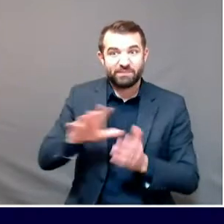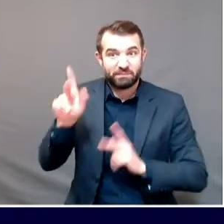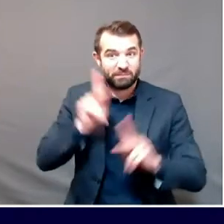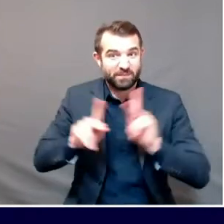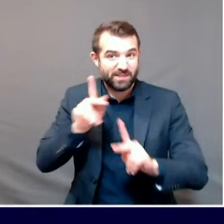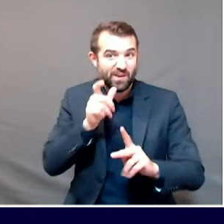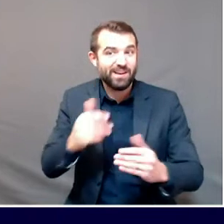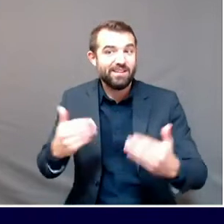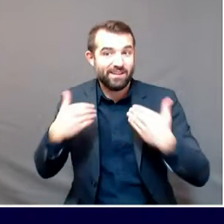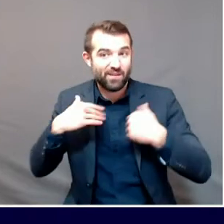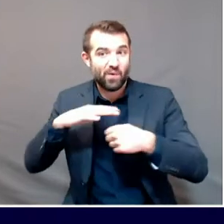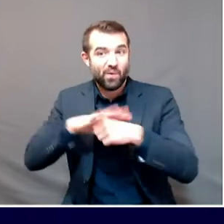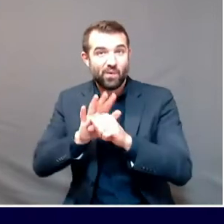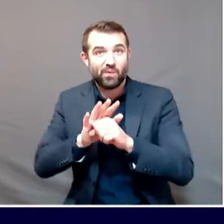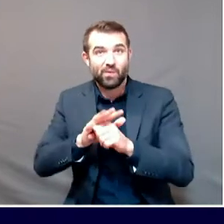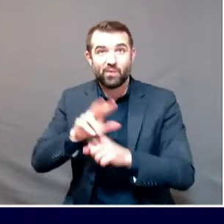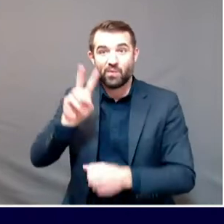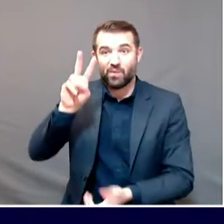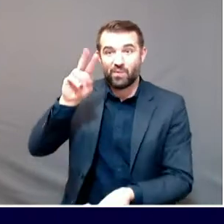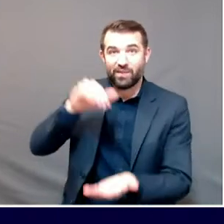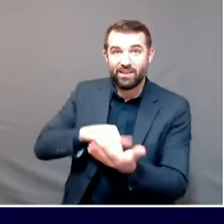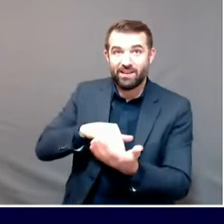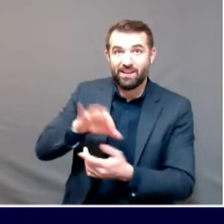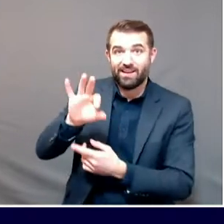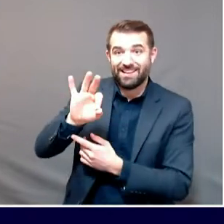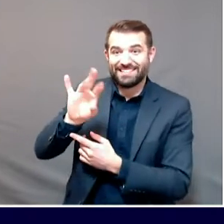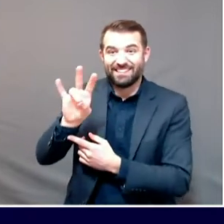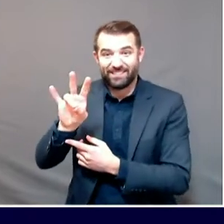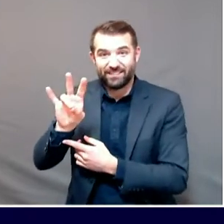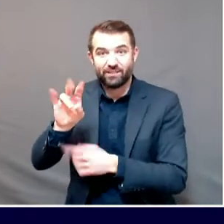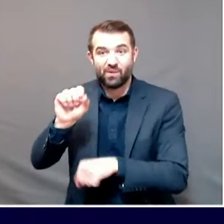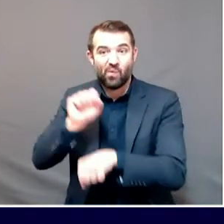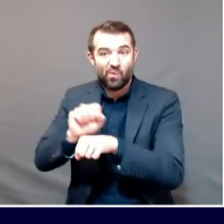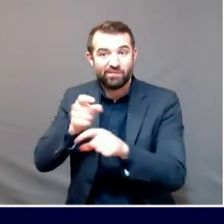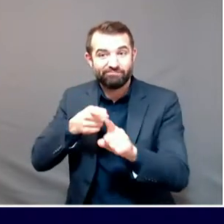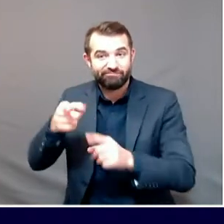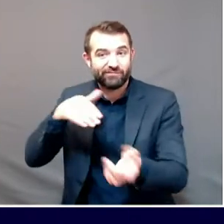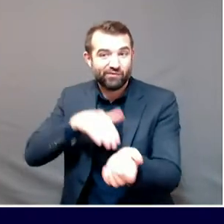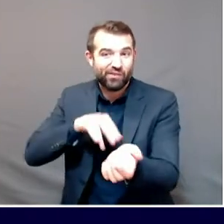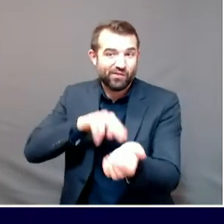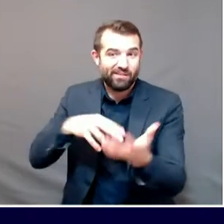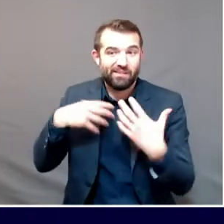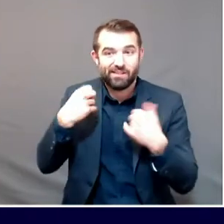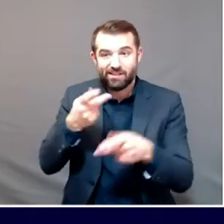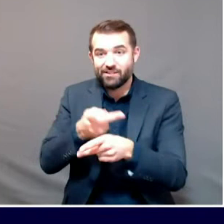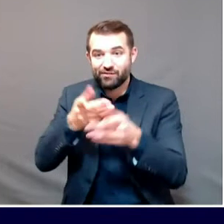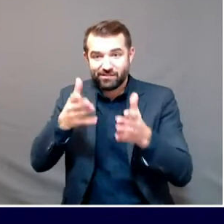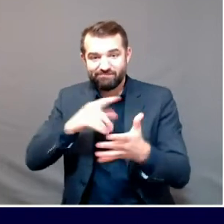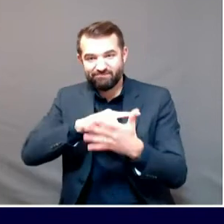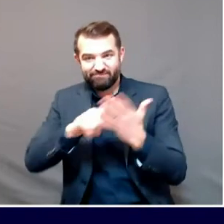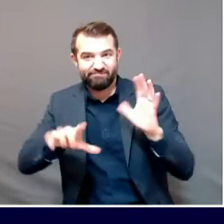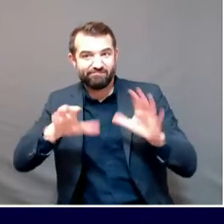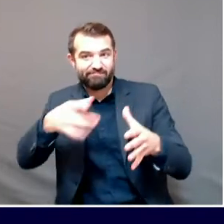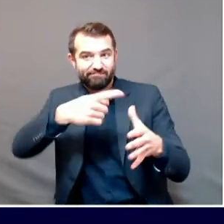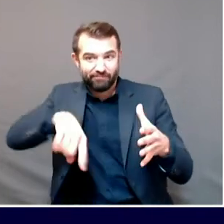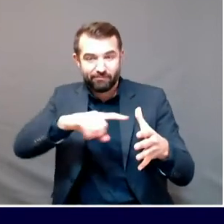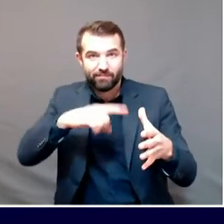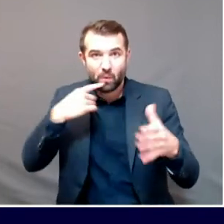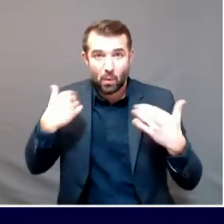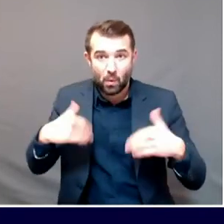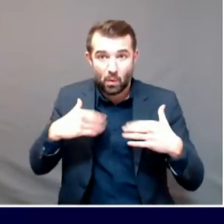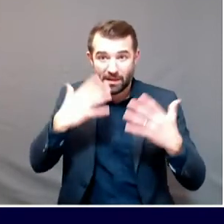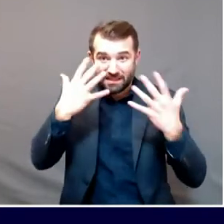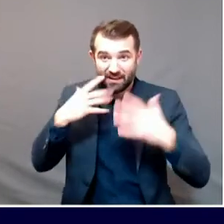2,097 are among healthcare workers. And as I mentioned a moment ago, sadly, there have been cumulatively 281